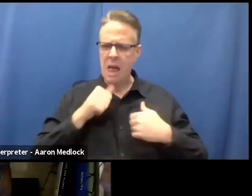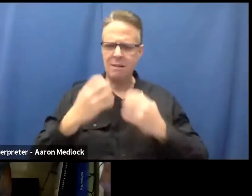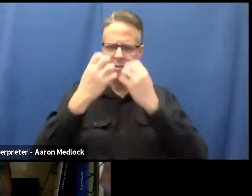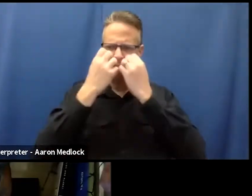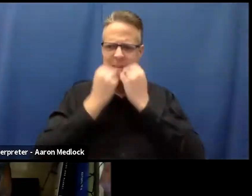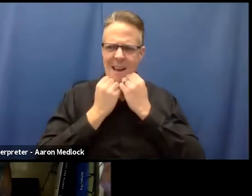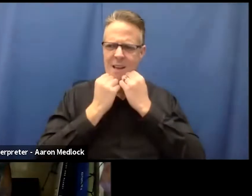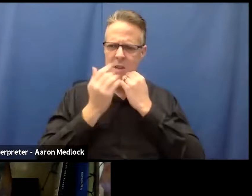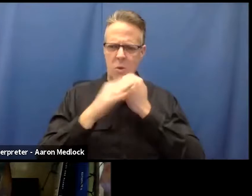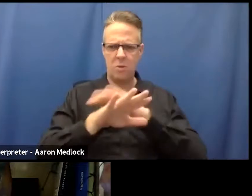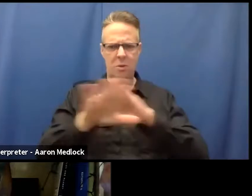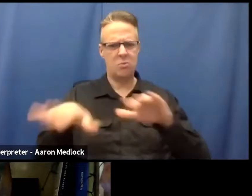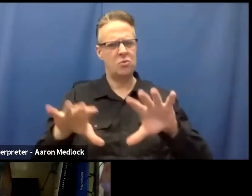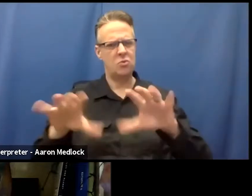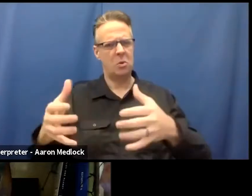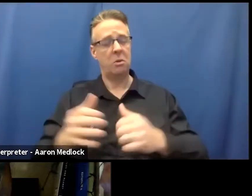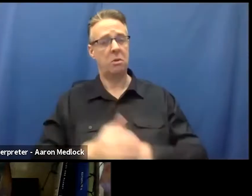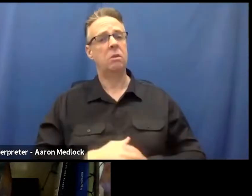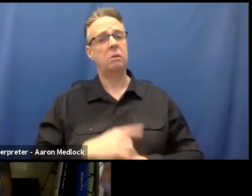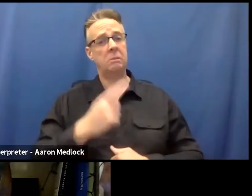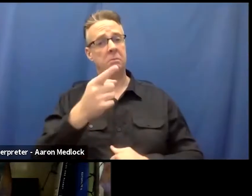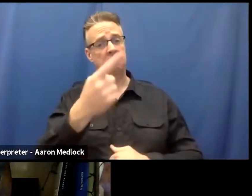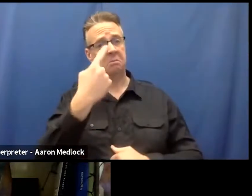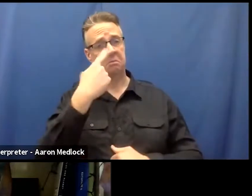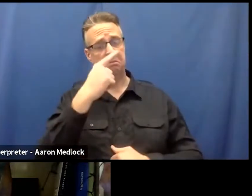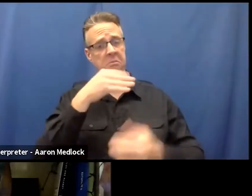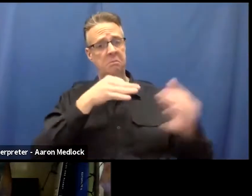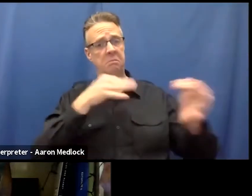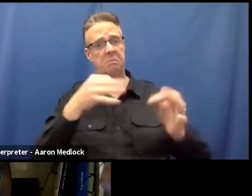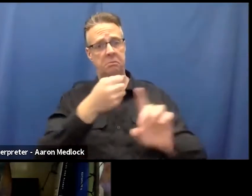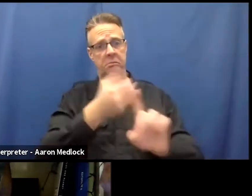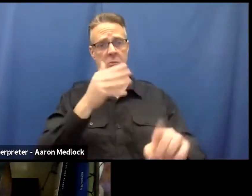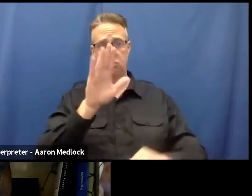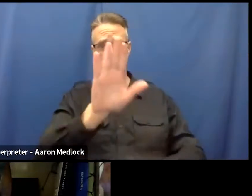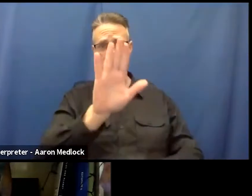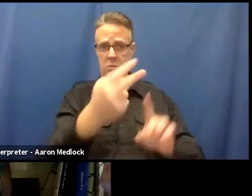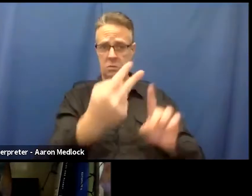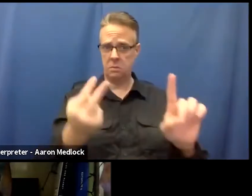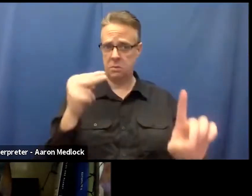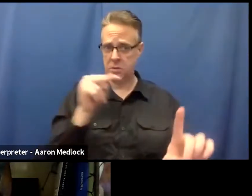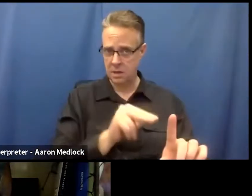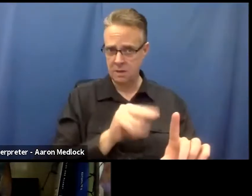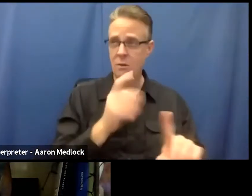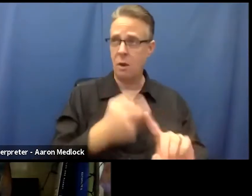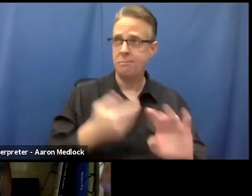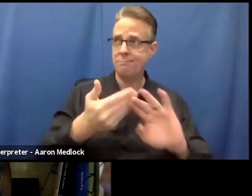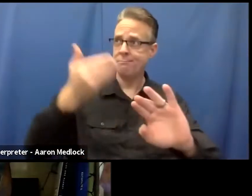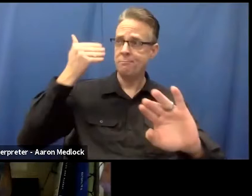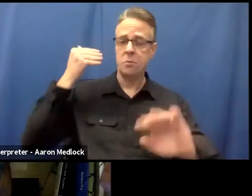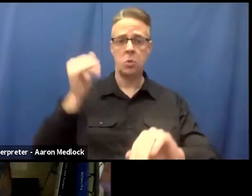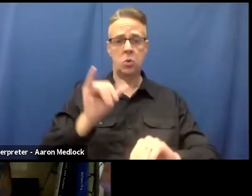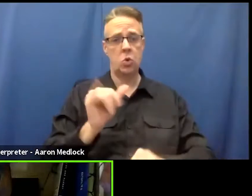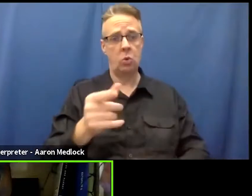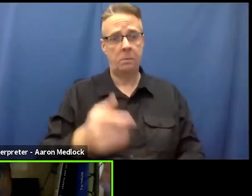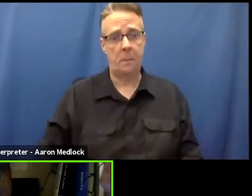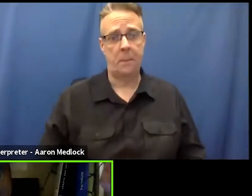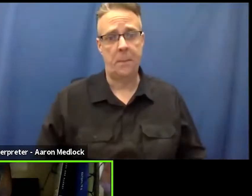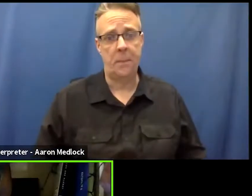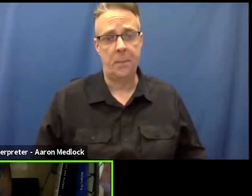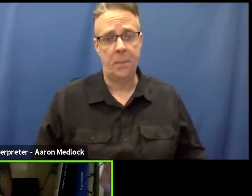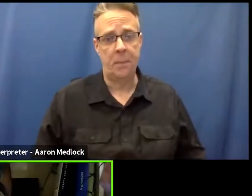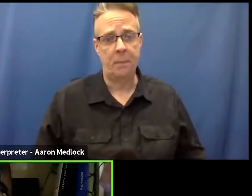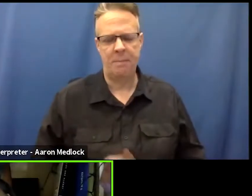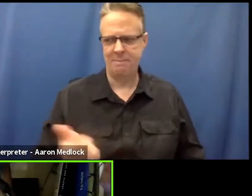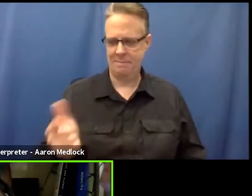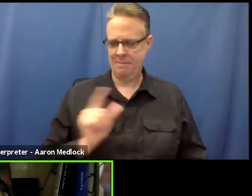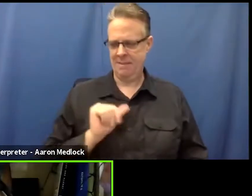maybe speak to that from your perspective, and from your historical perspective as well. Well, I mean, I